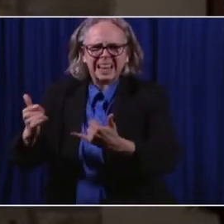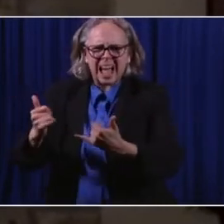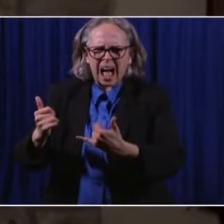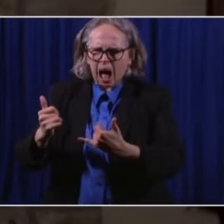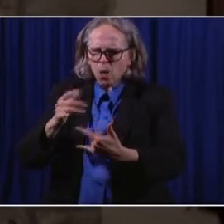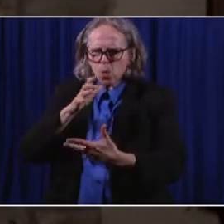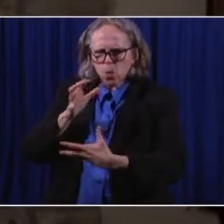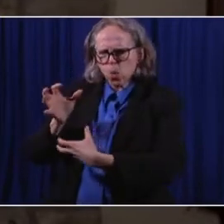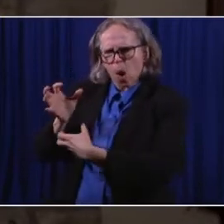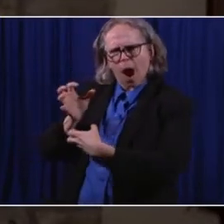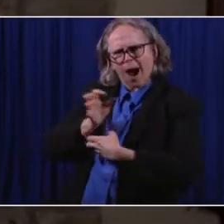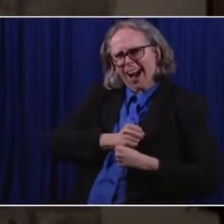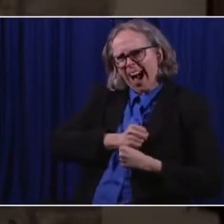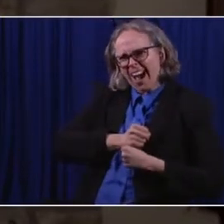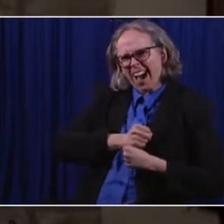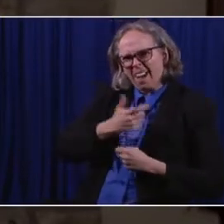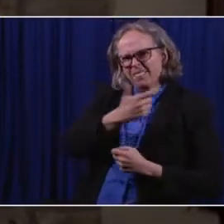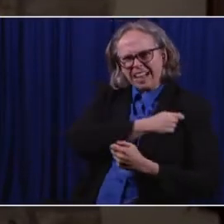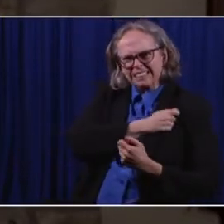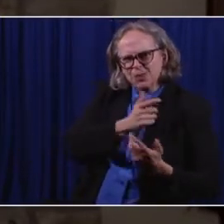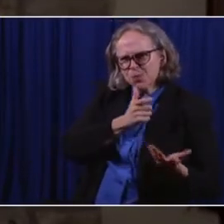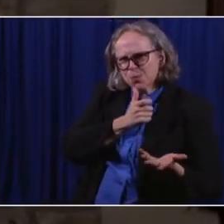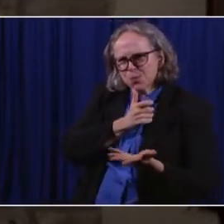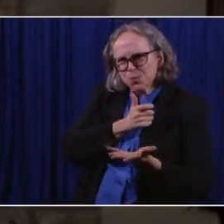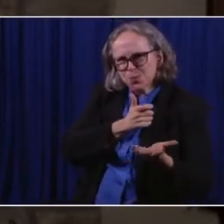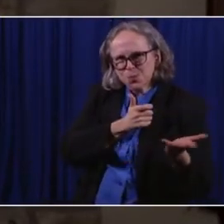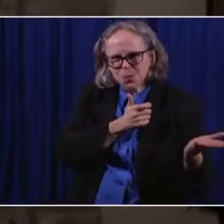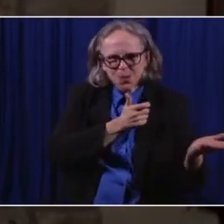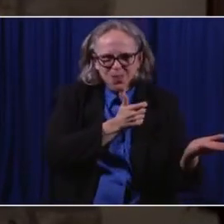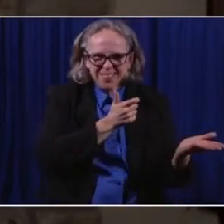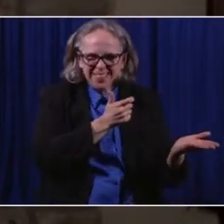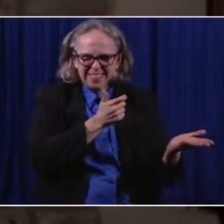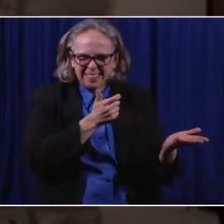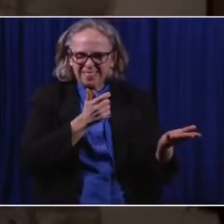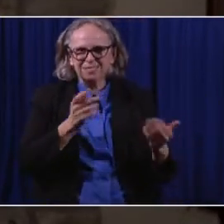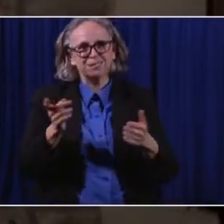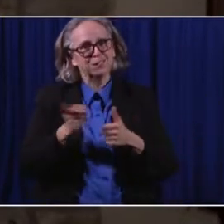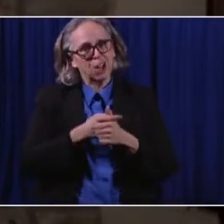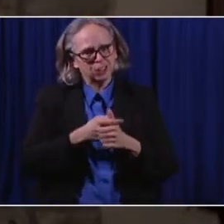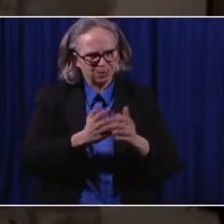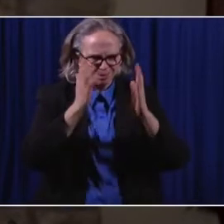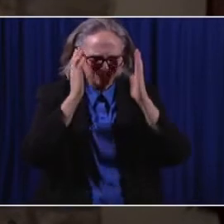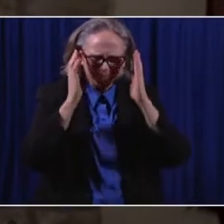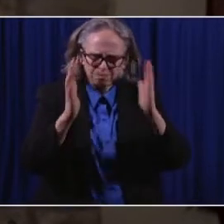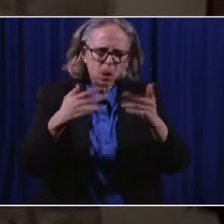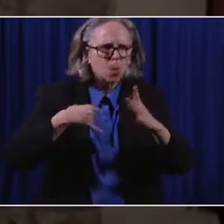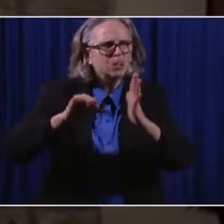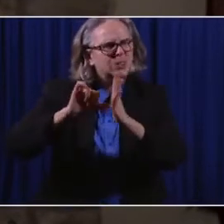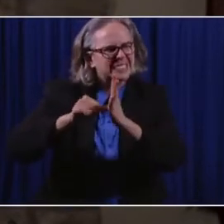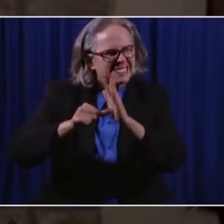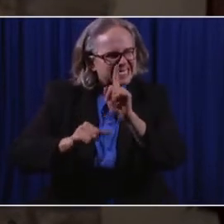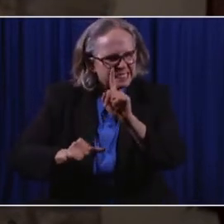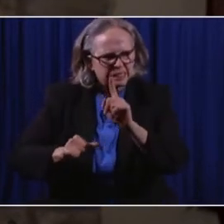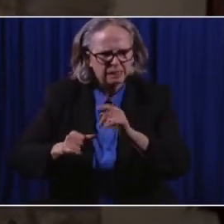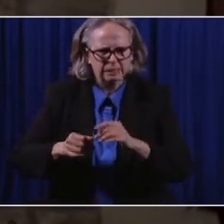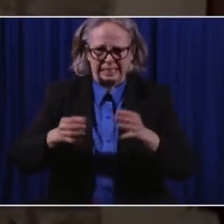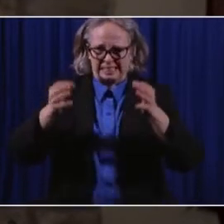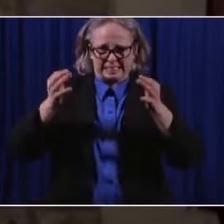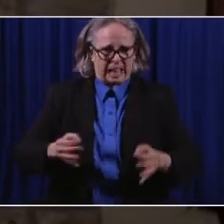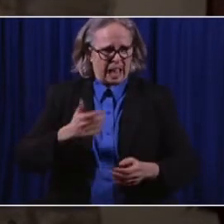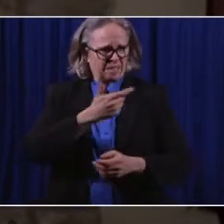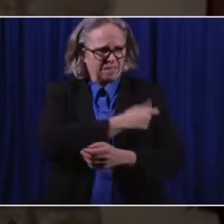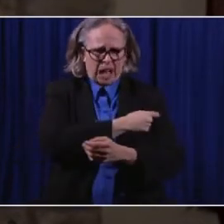to my fellow Ohioans who are in that position today. First of all, this is your choice. We believe that medical